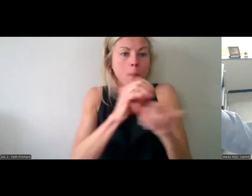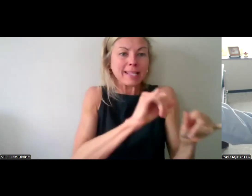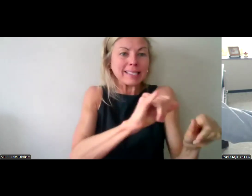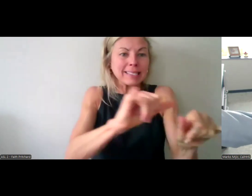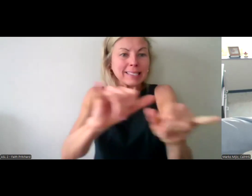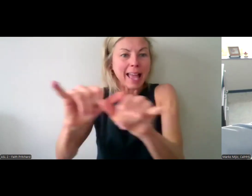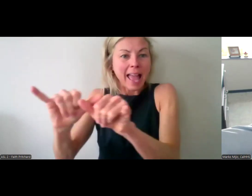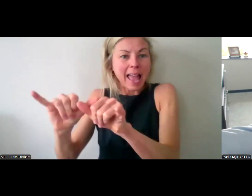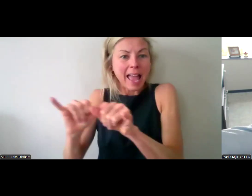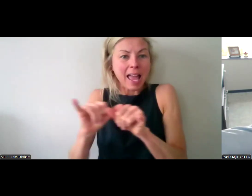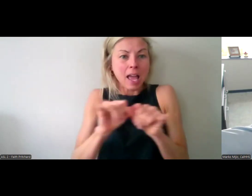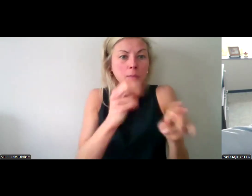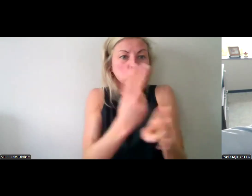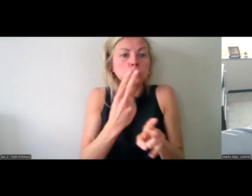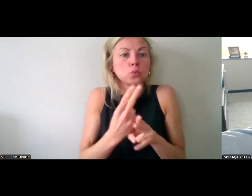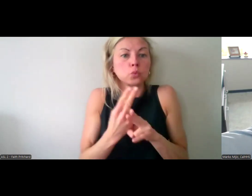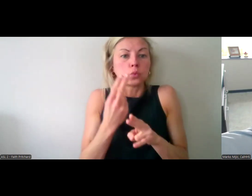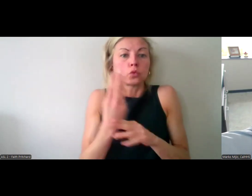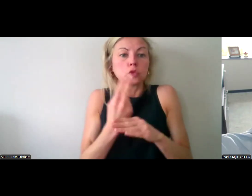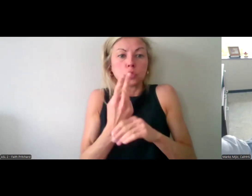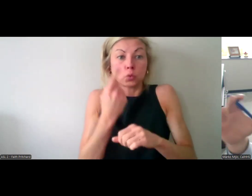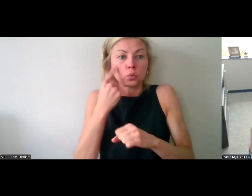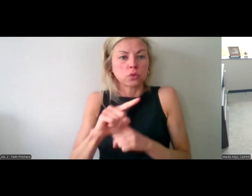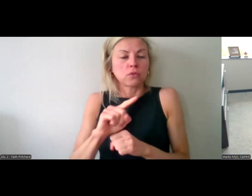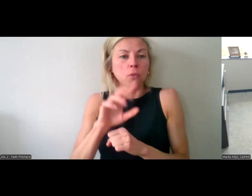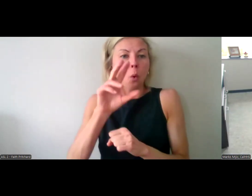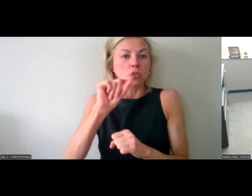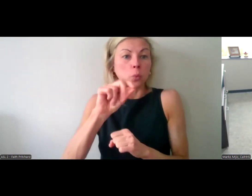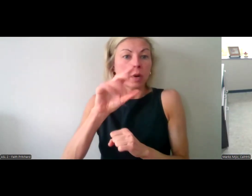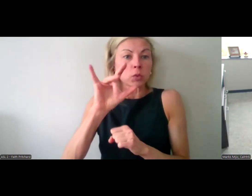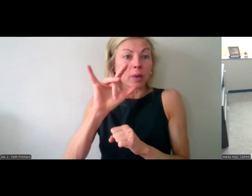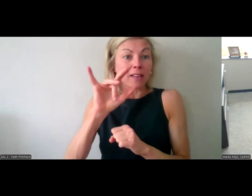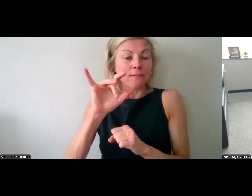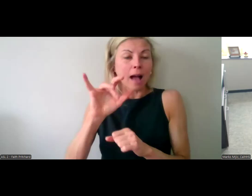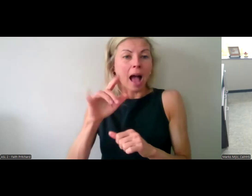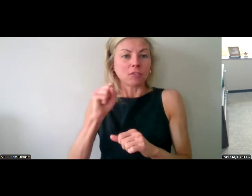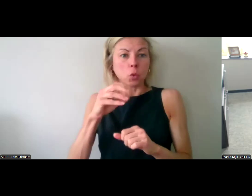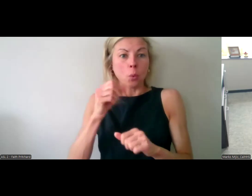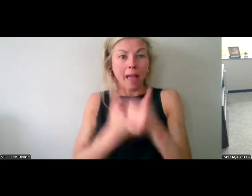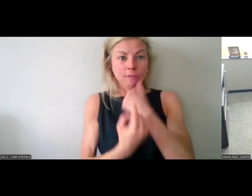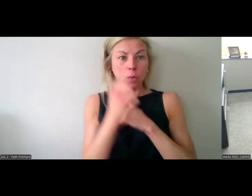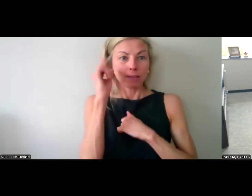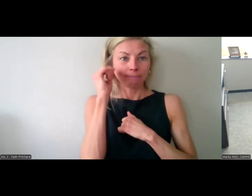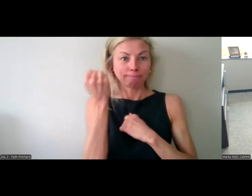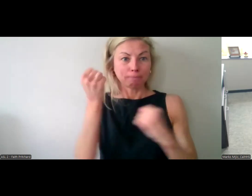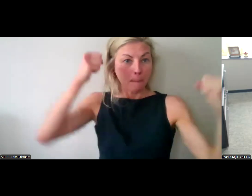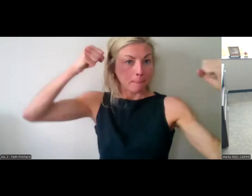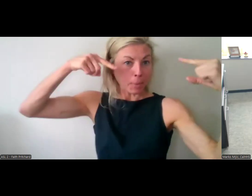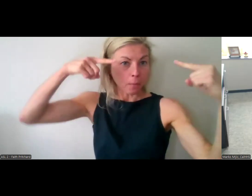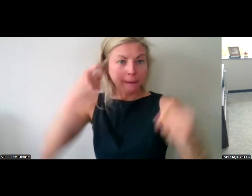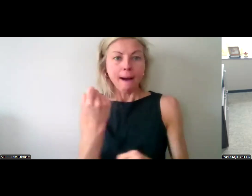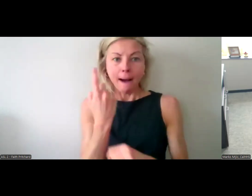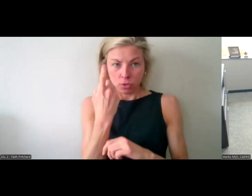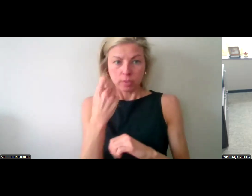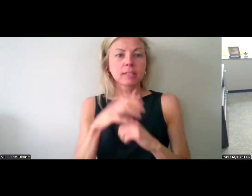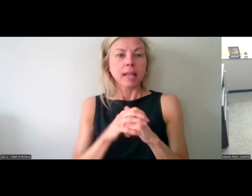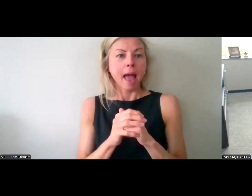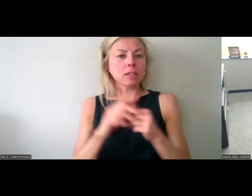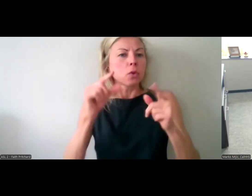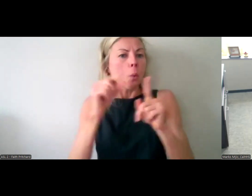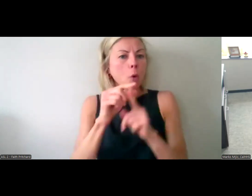work for 2025 as you've requested, so that we have a clear sense of, you know, what does LTSS